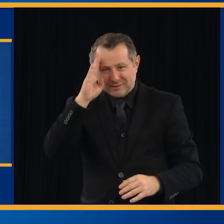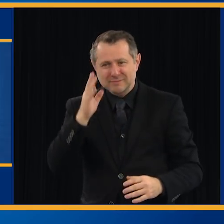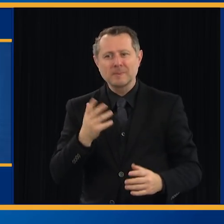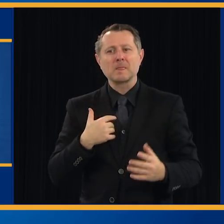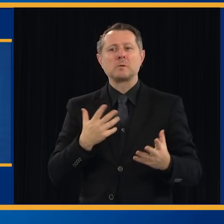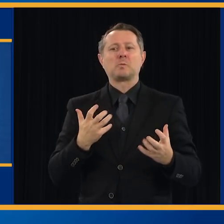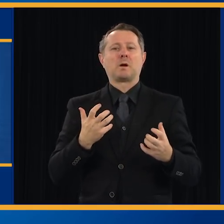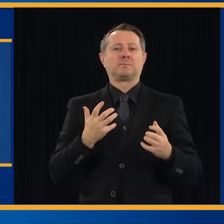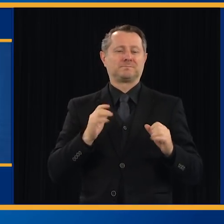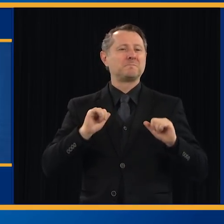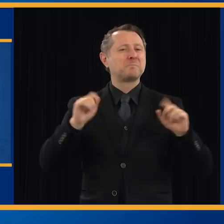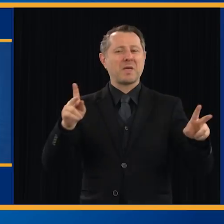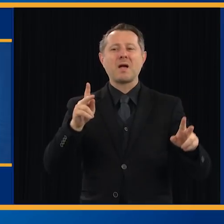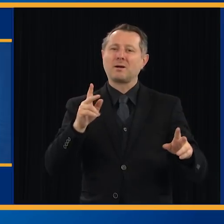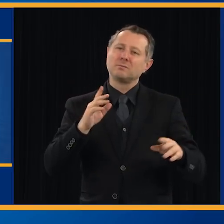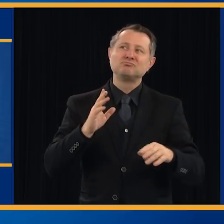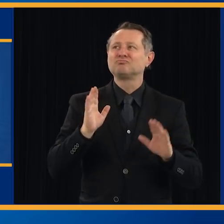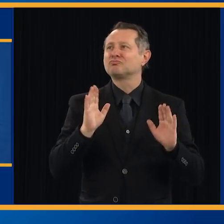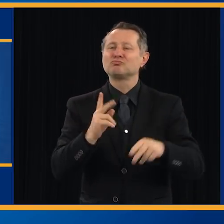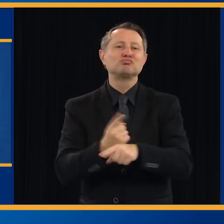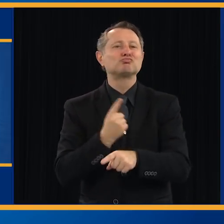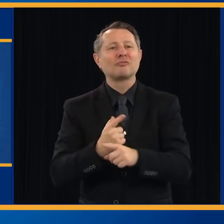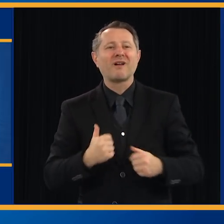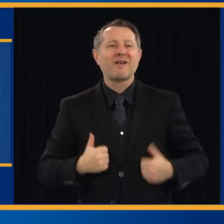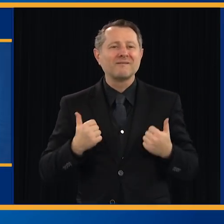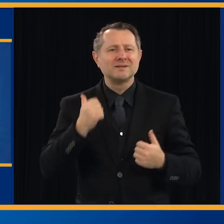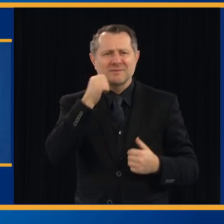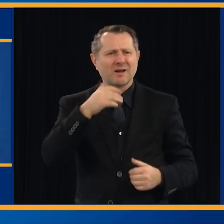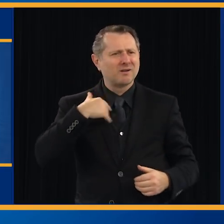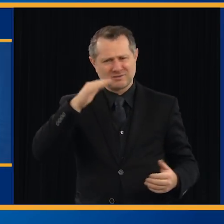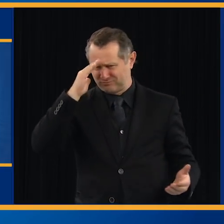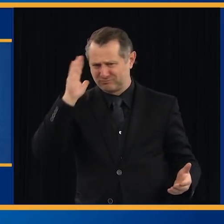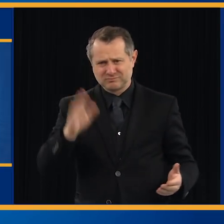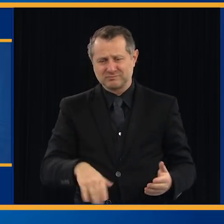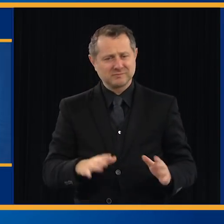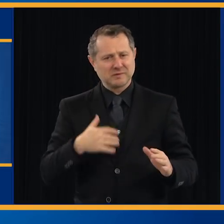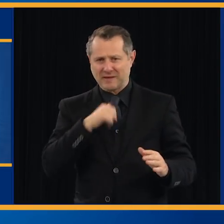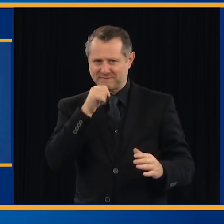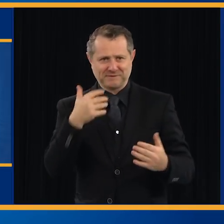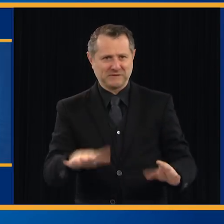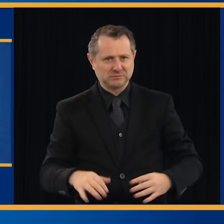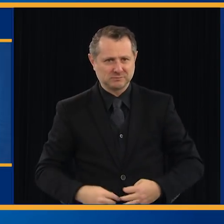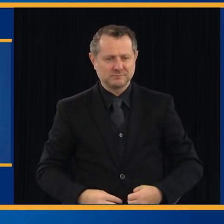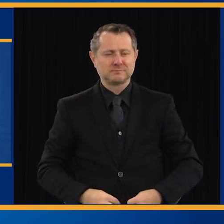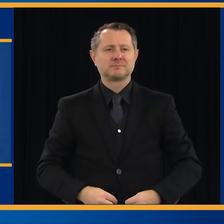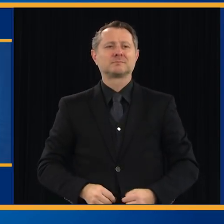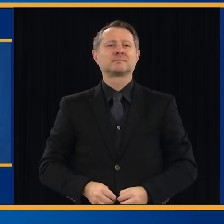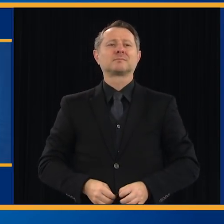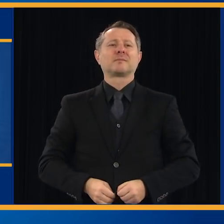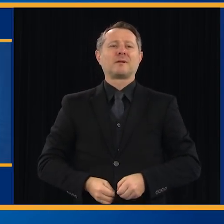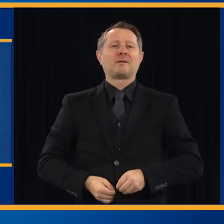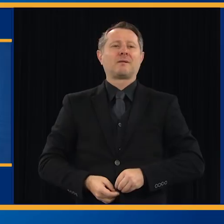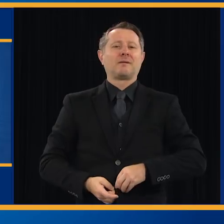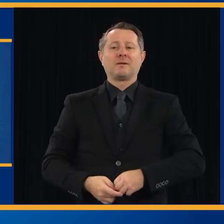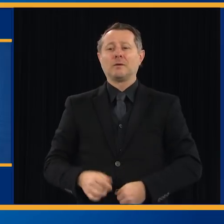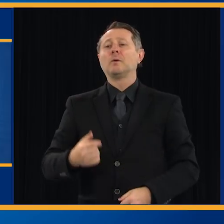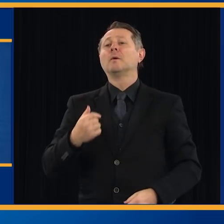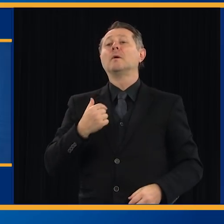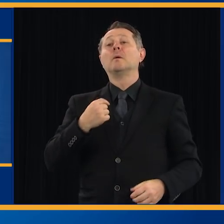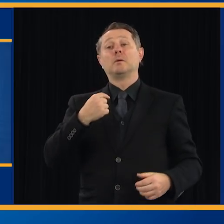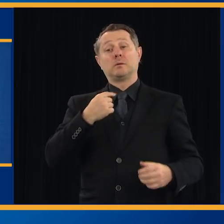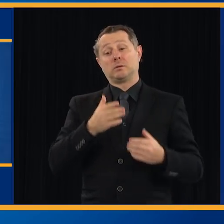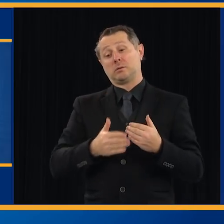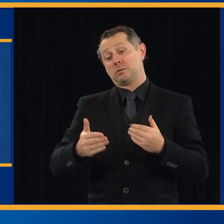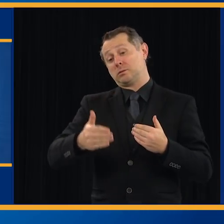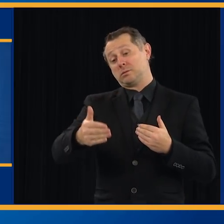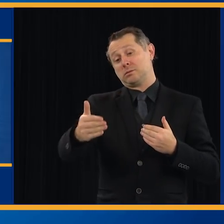with life and move on. So it's not over. And we have a whole second phase. And in this second